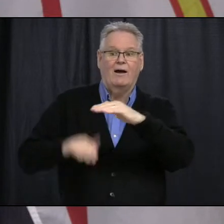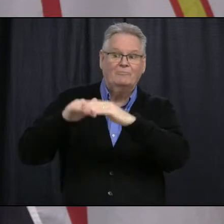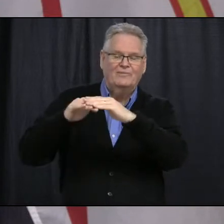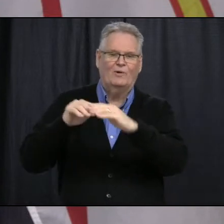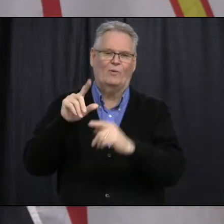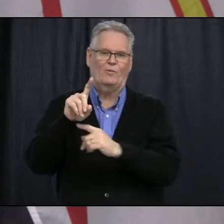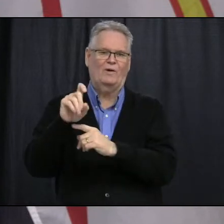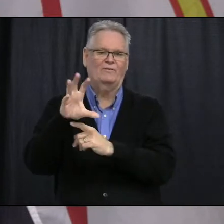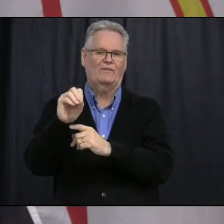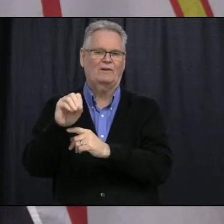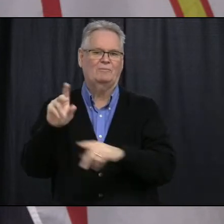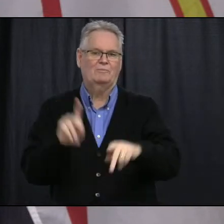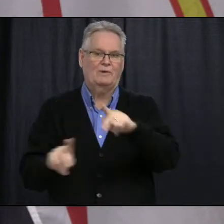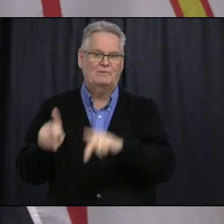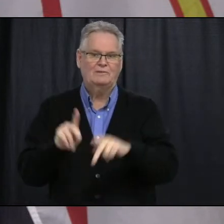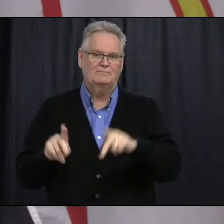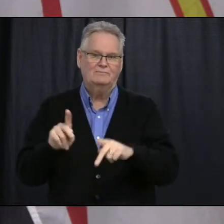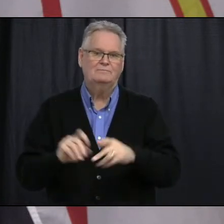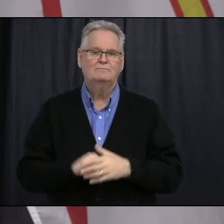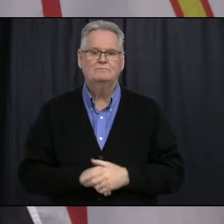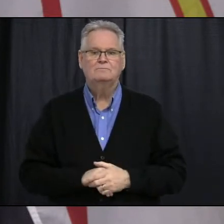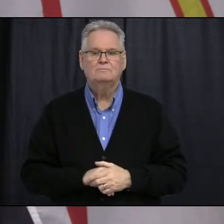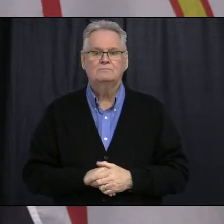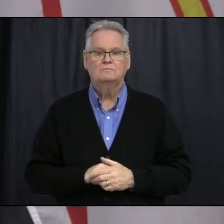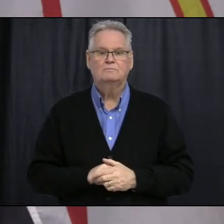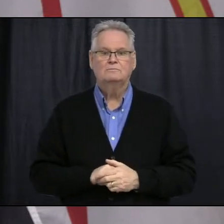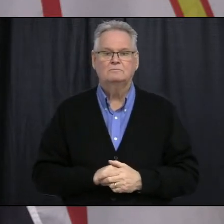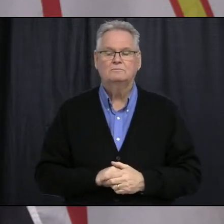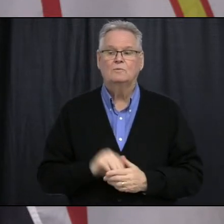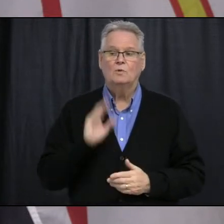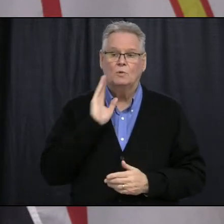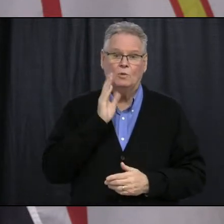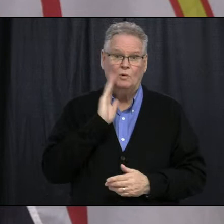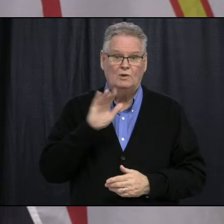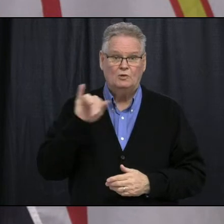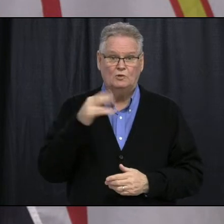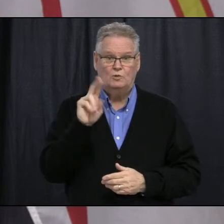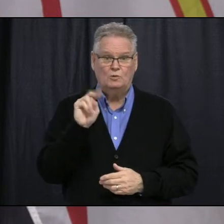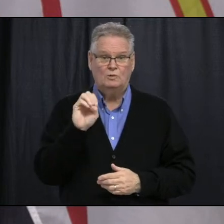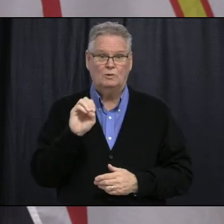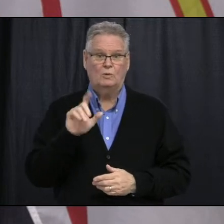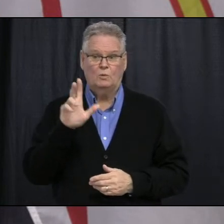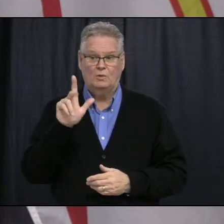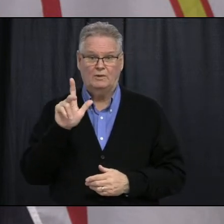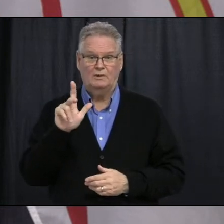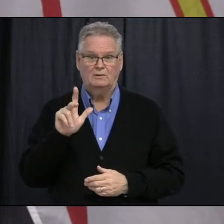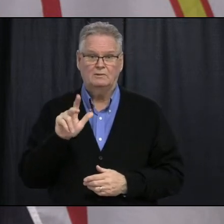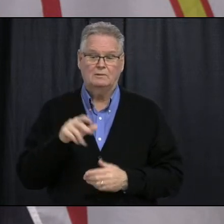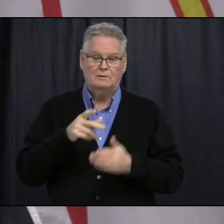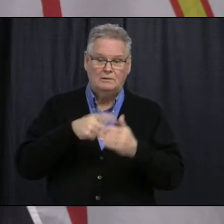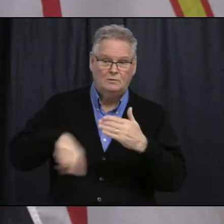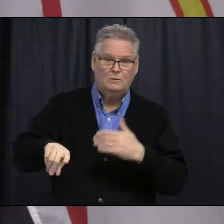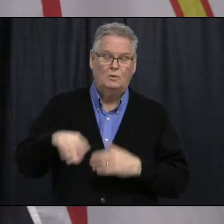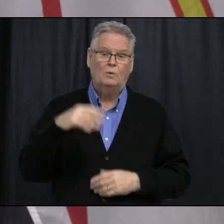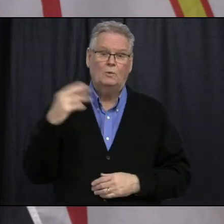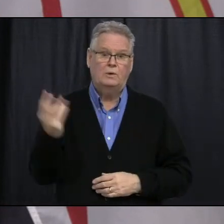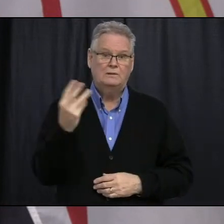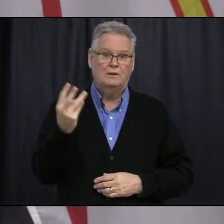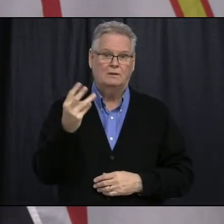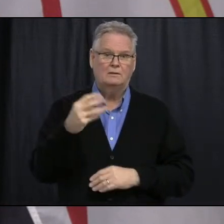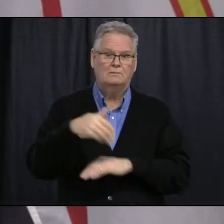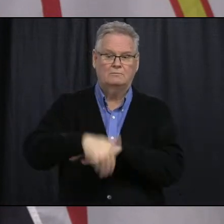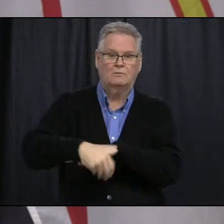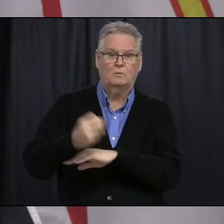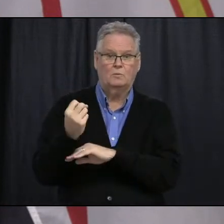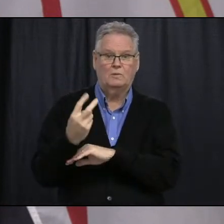a.m. Wednesday, June 23rd. This means there will be no self-isolation requirements for residents of Atlantic Canada, provided